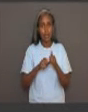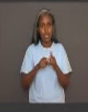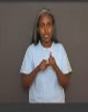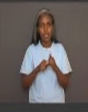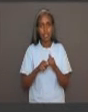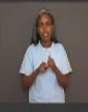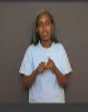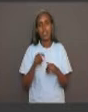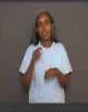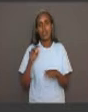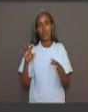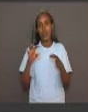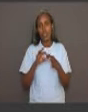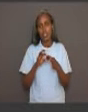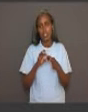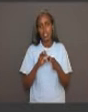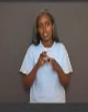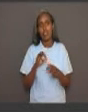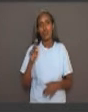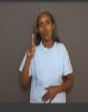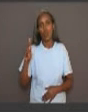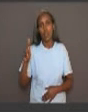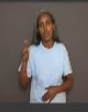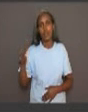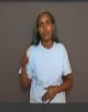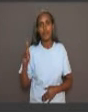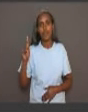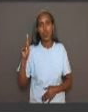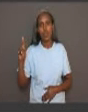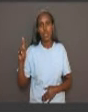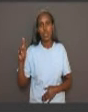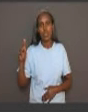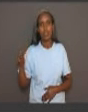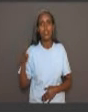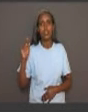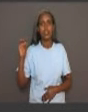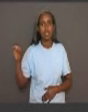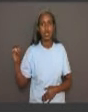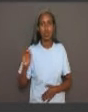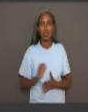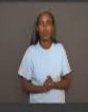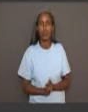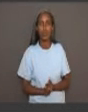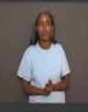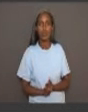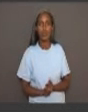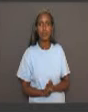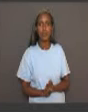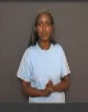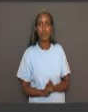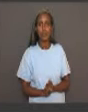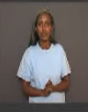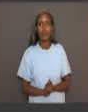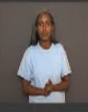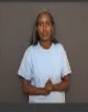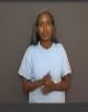Vector B terminates at coordinates 1, 1,